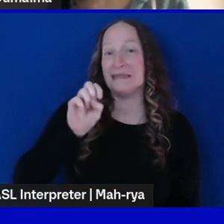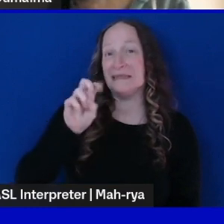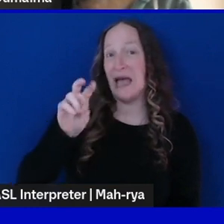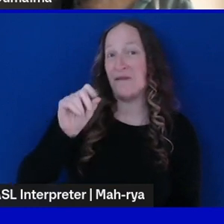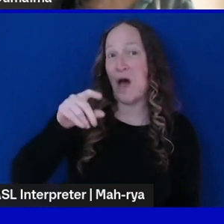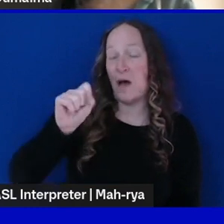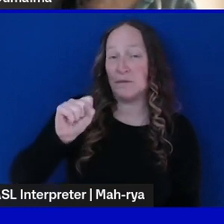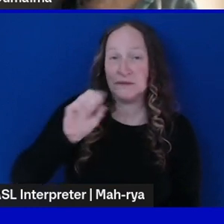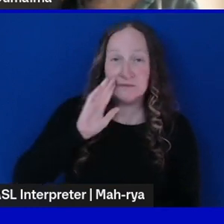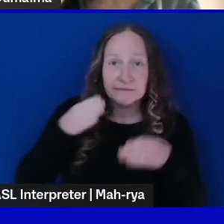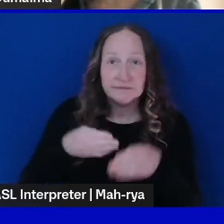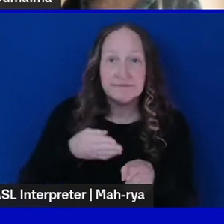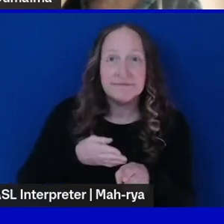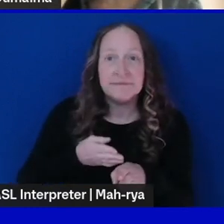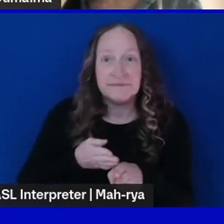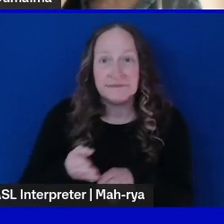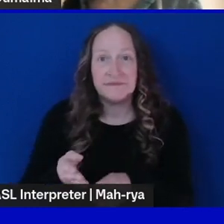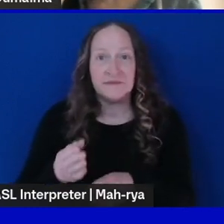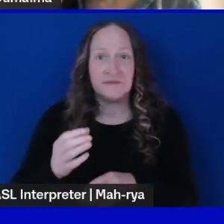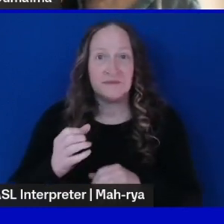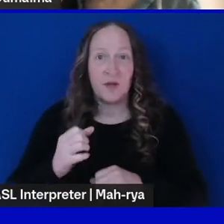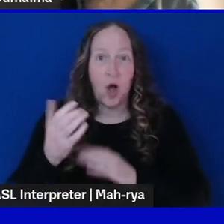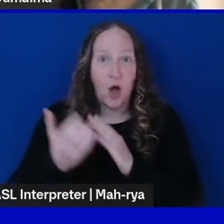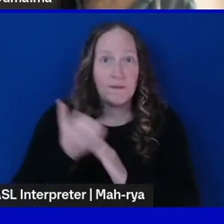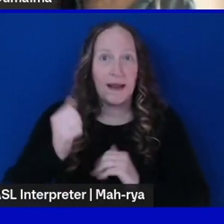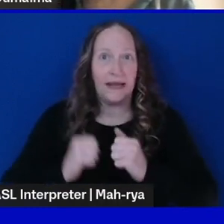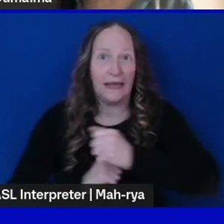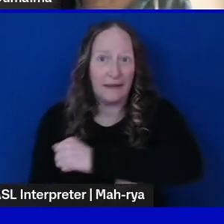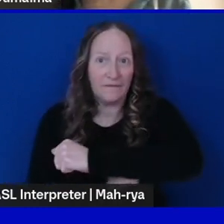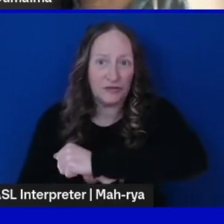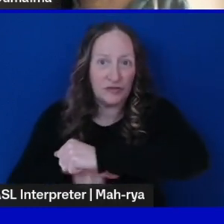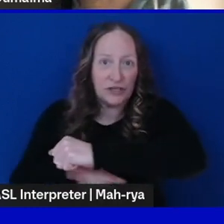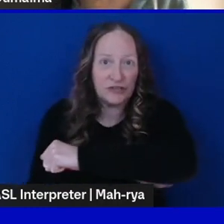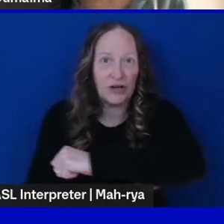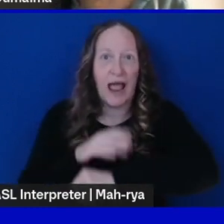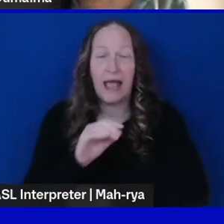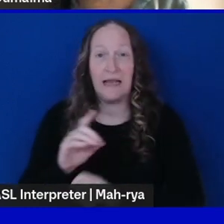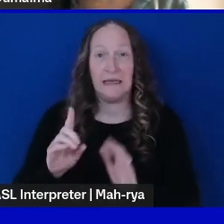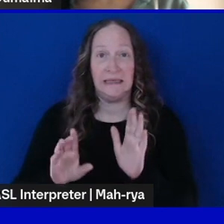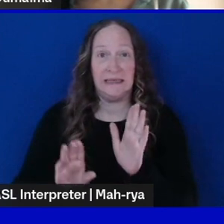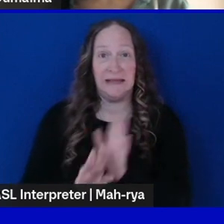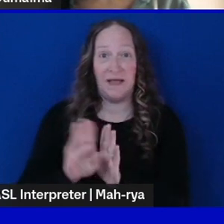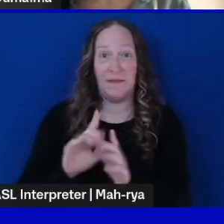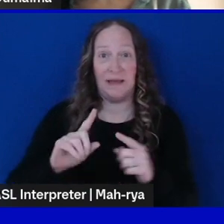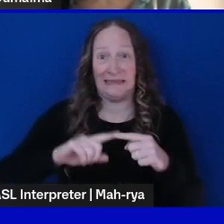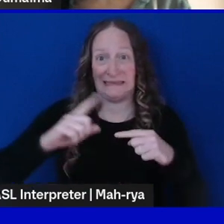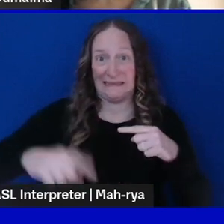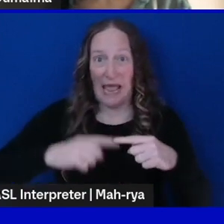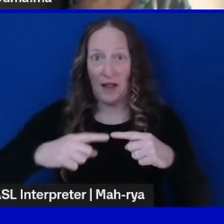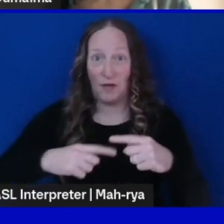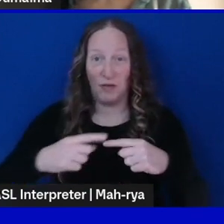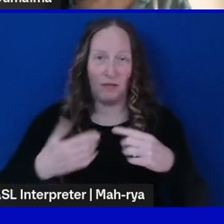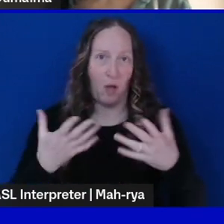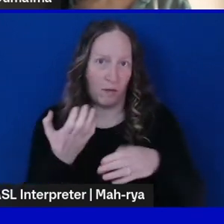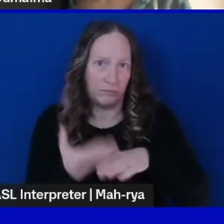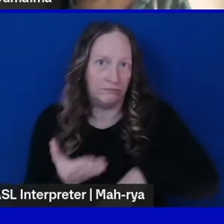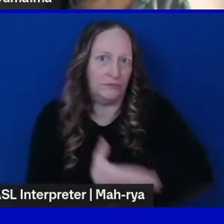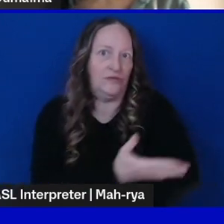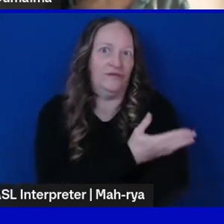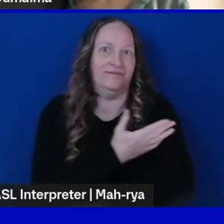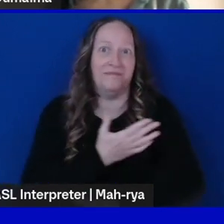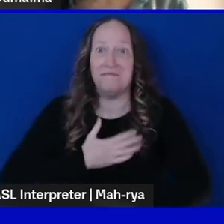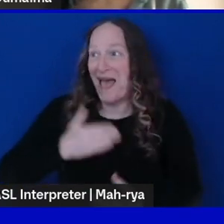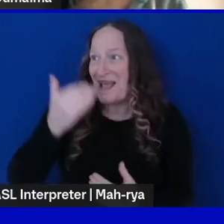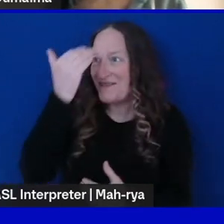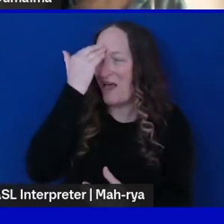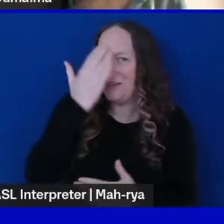infrastructures and improving the development cycle. And I enjoy sharing my knowledge with other tech enthusiasts, which is why I